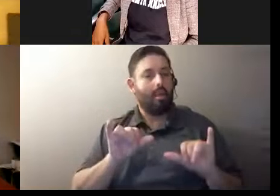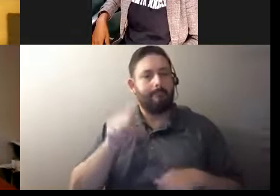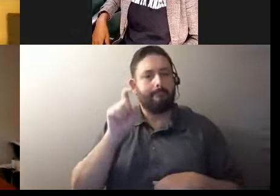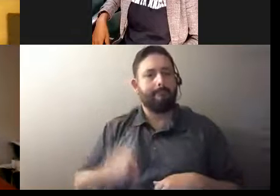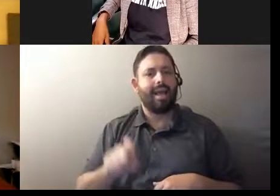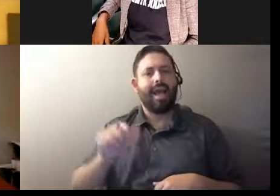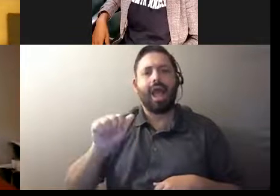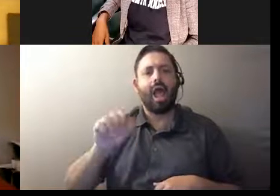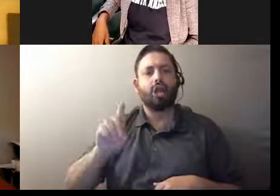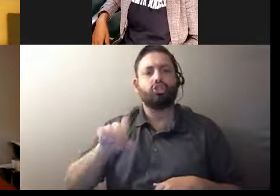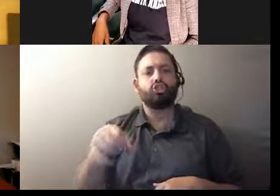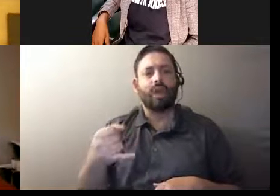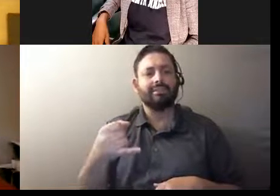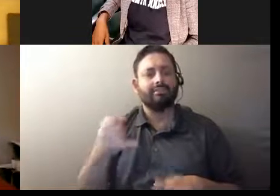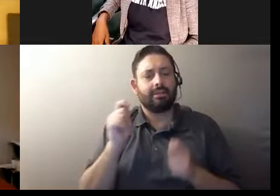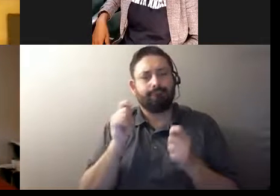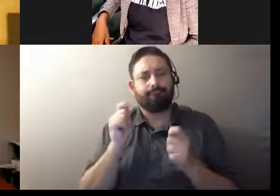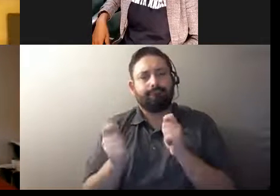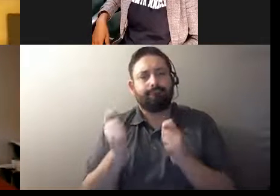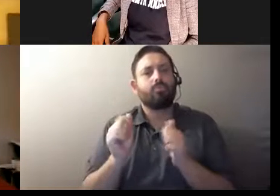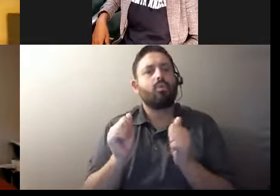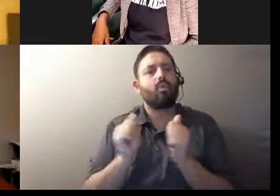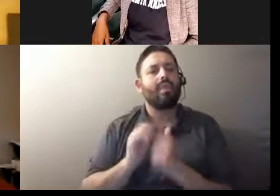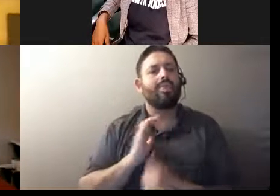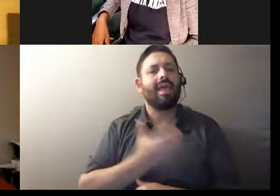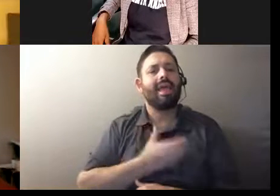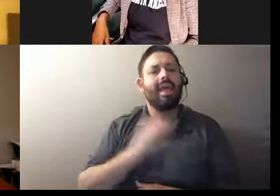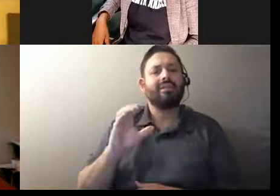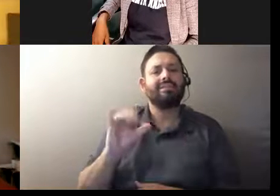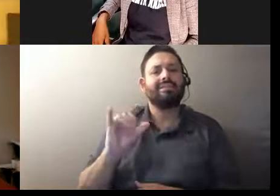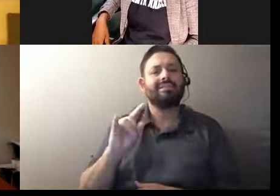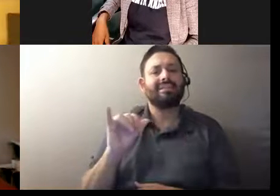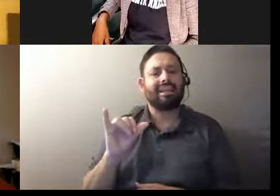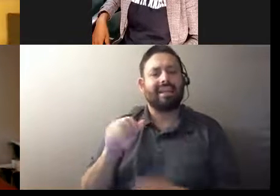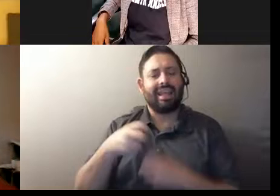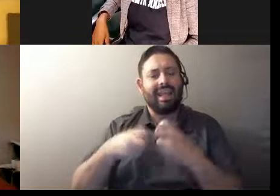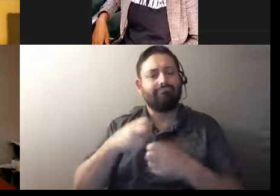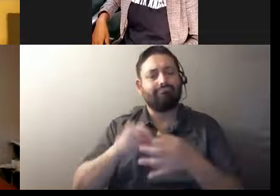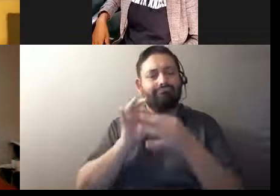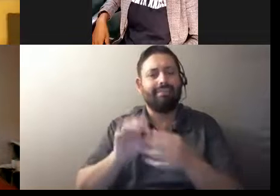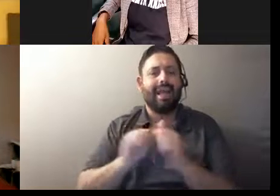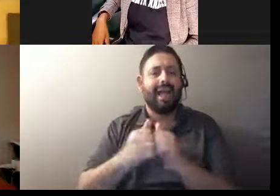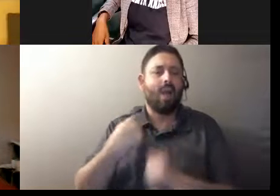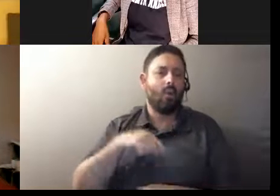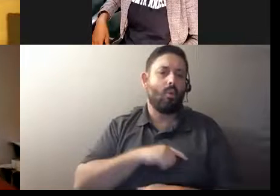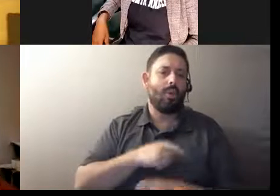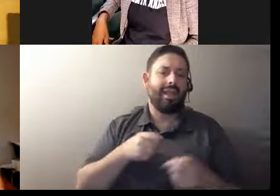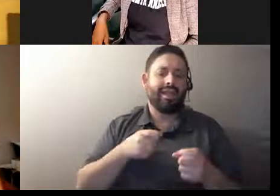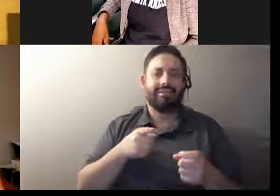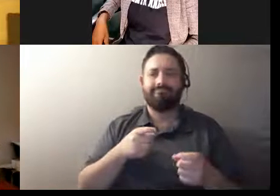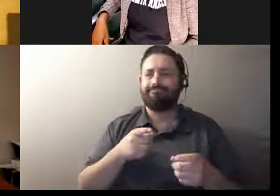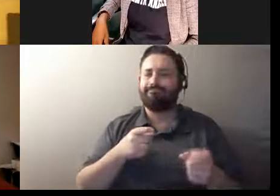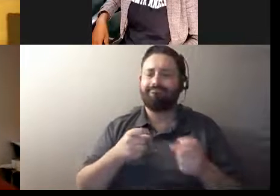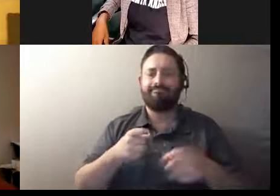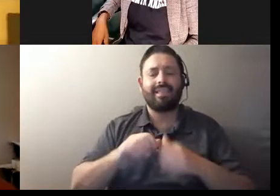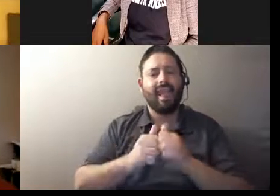adjustments with our, city issues related to how we dictate, how we build,